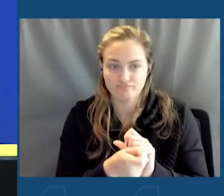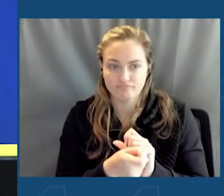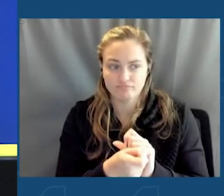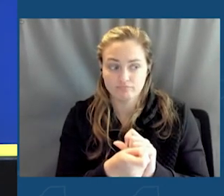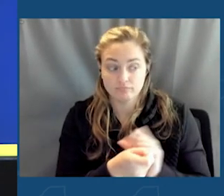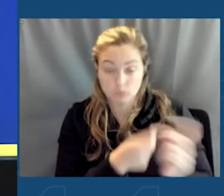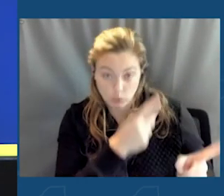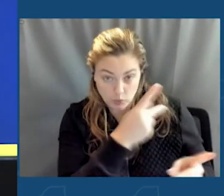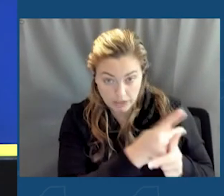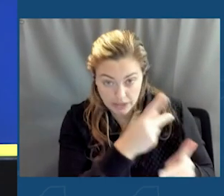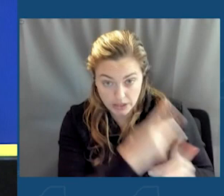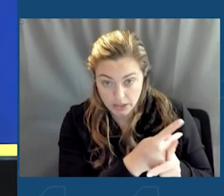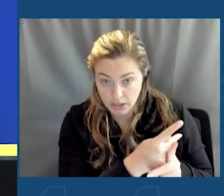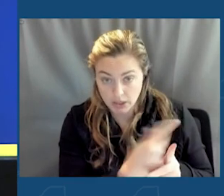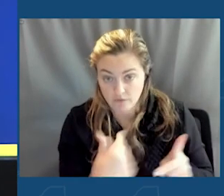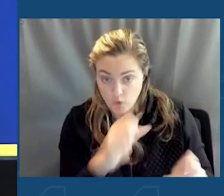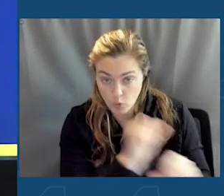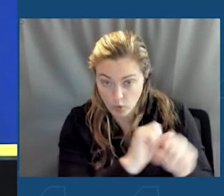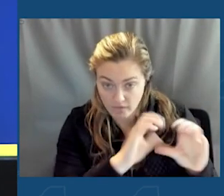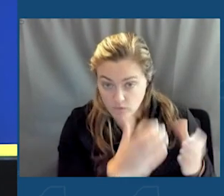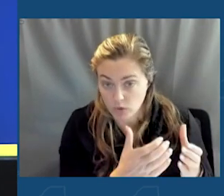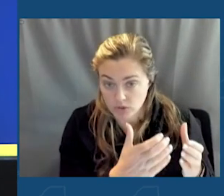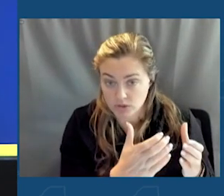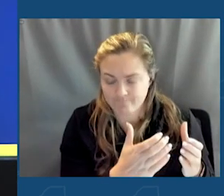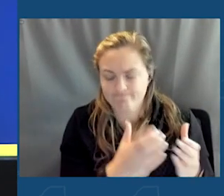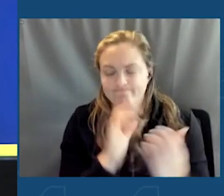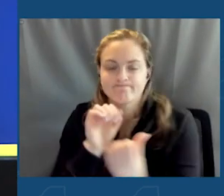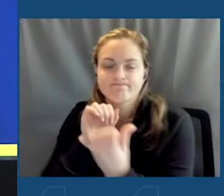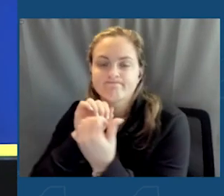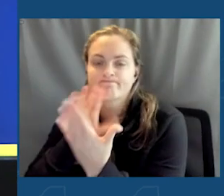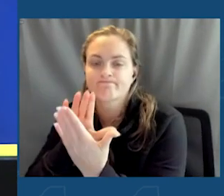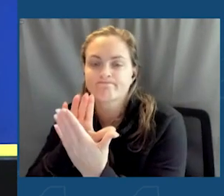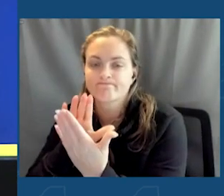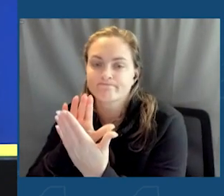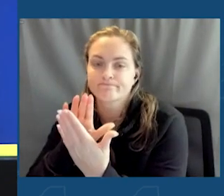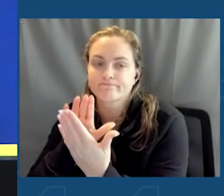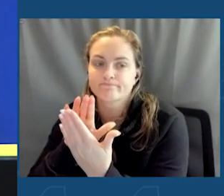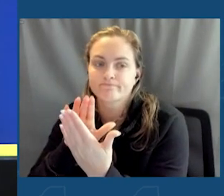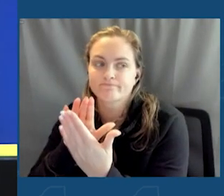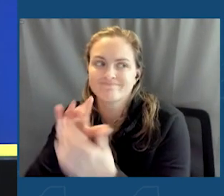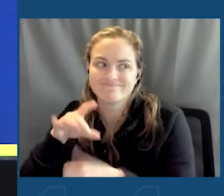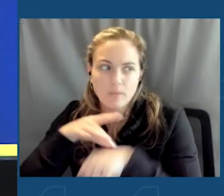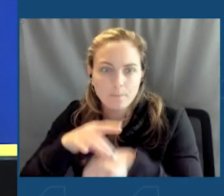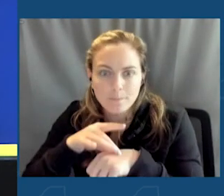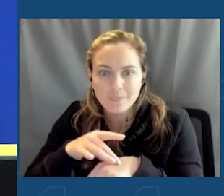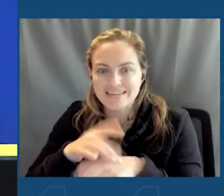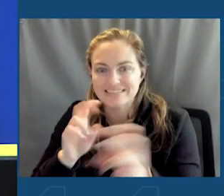our workforce, we're addressing a planetary problem.